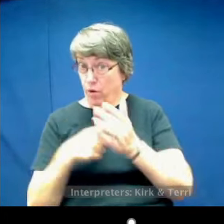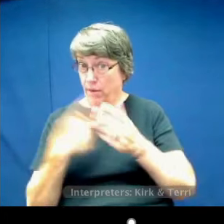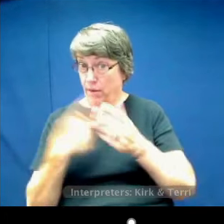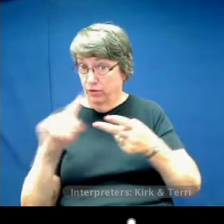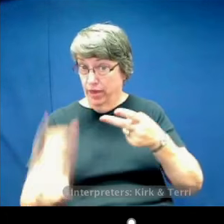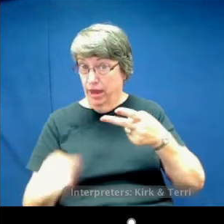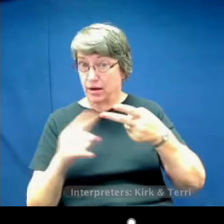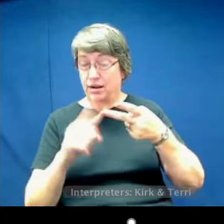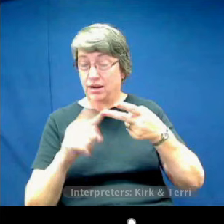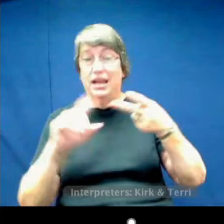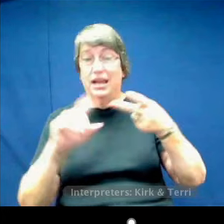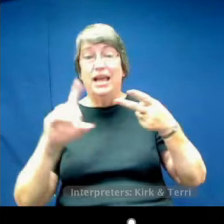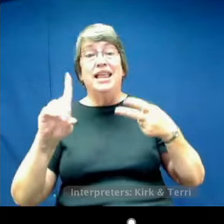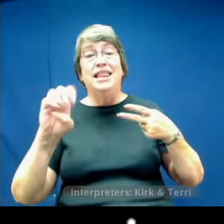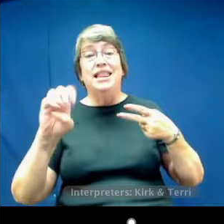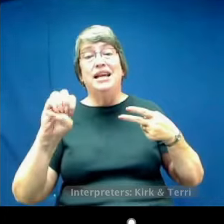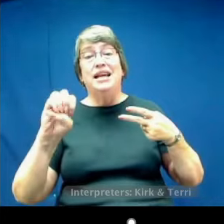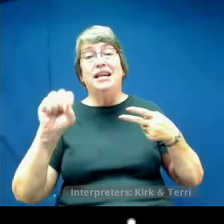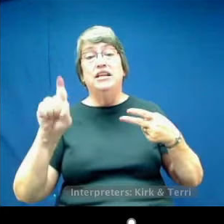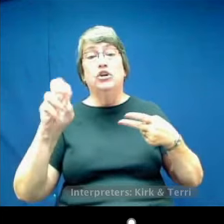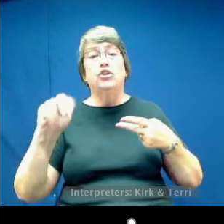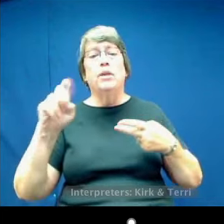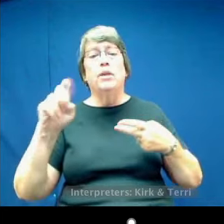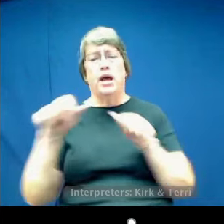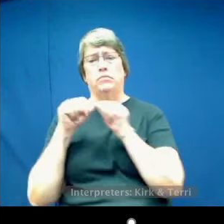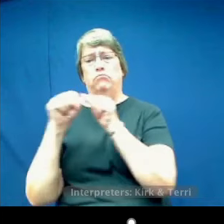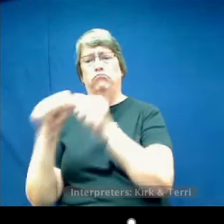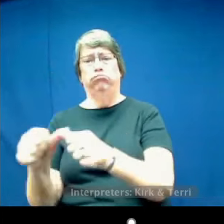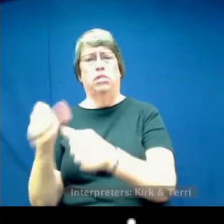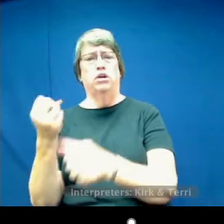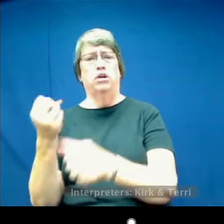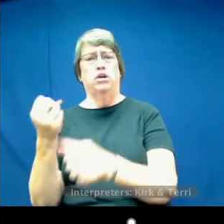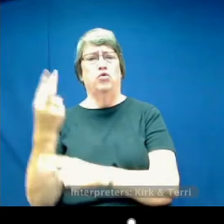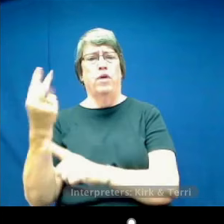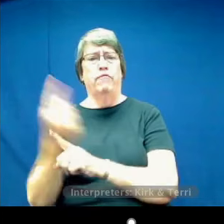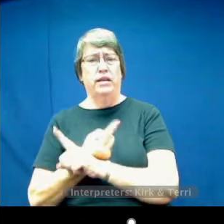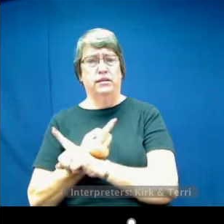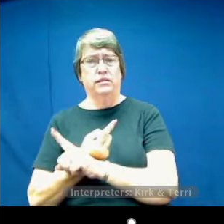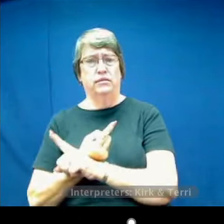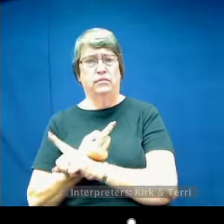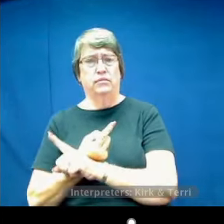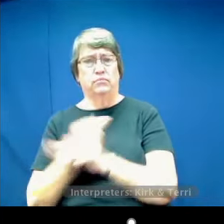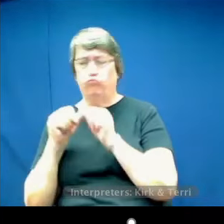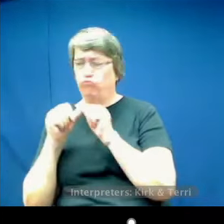to have continued for 12 months without interruption before the filing of the divorce.